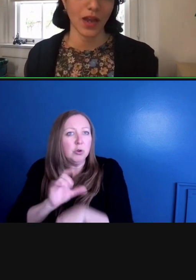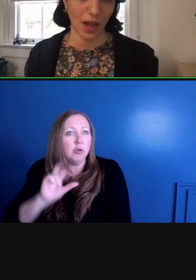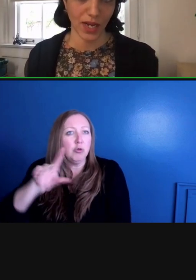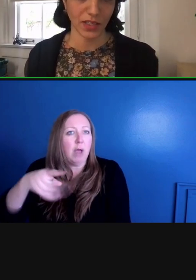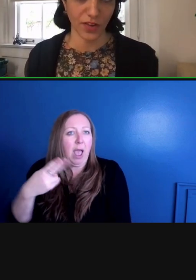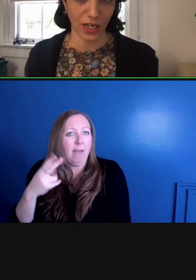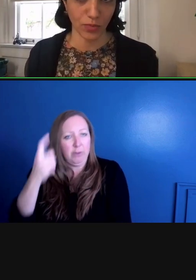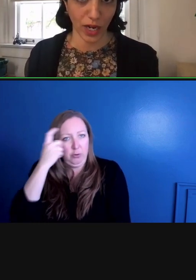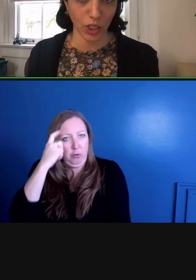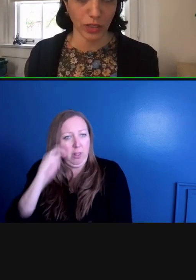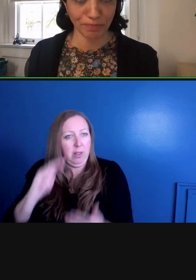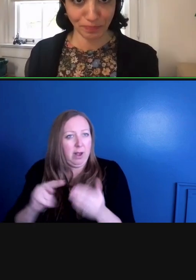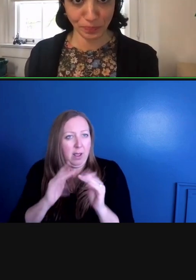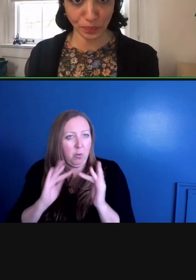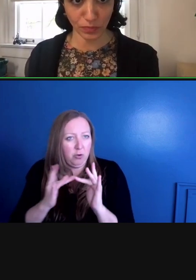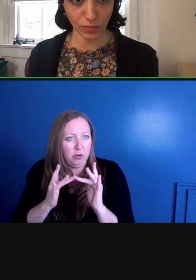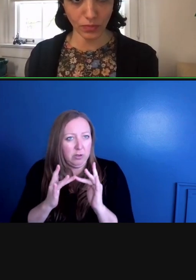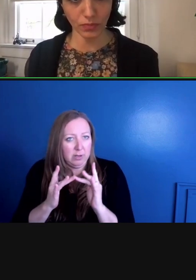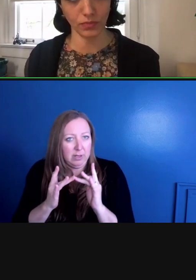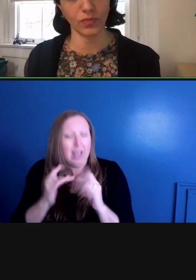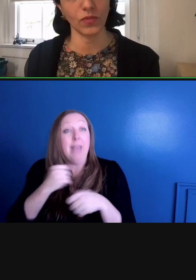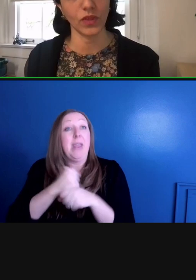step and makes a final prediction.